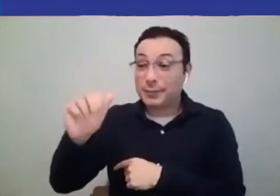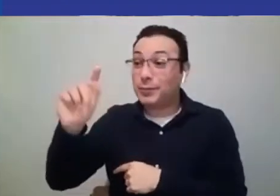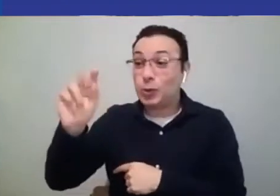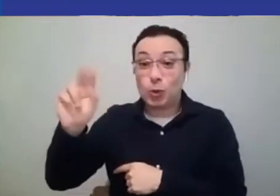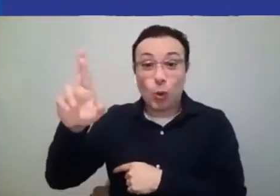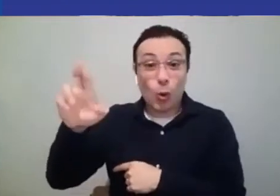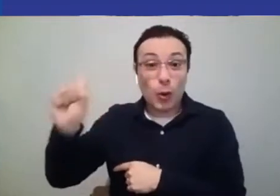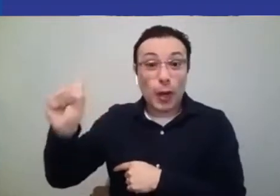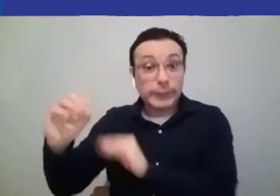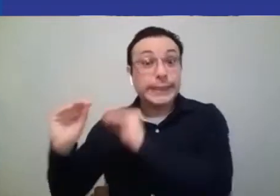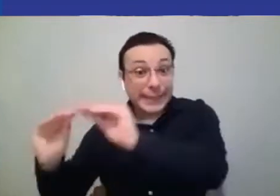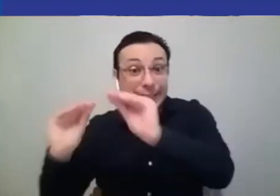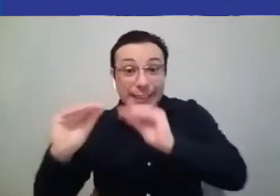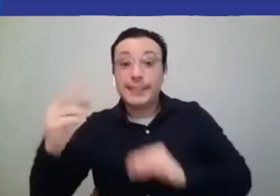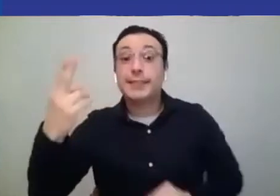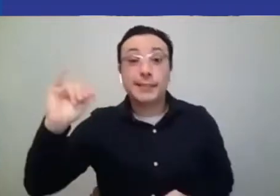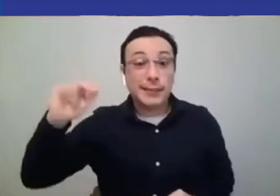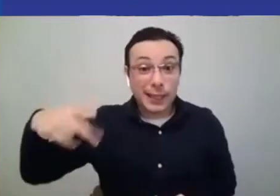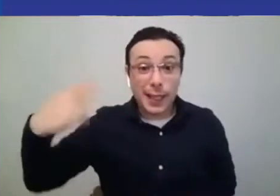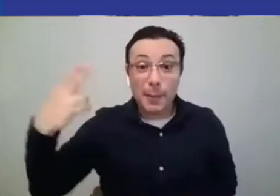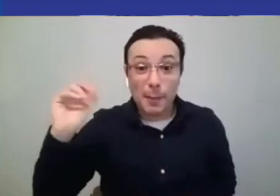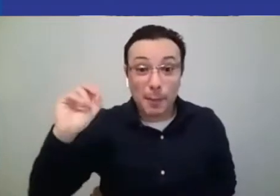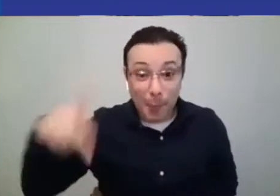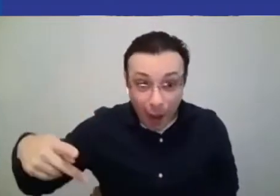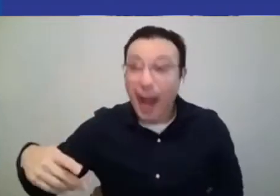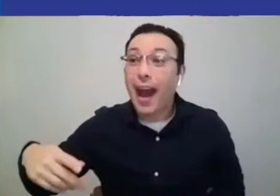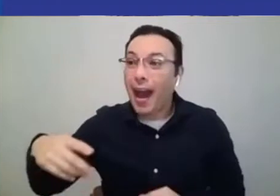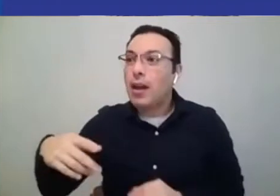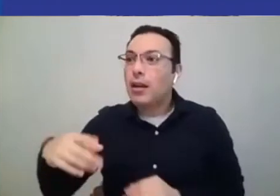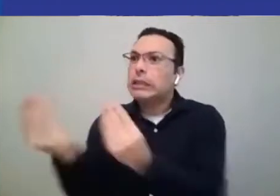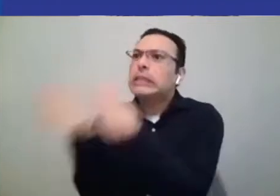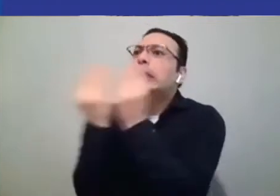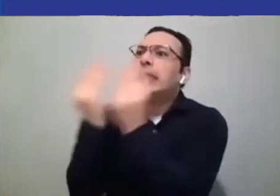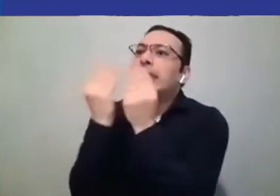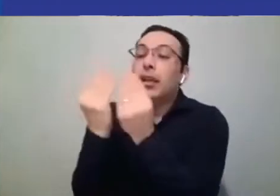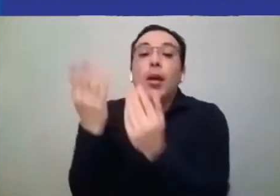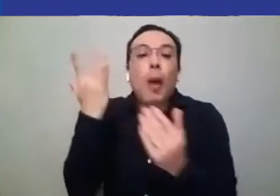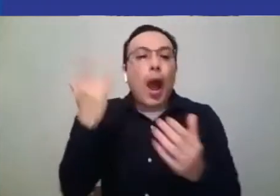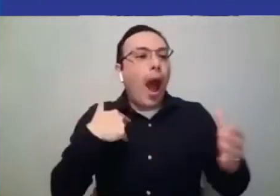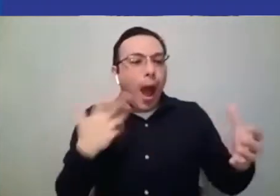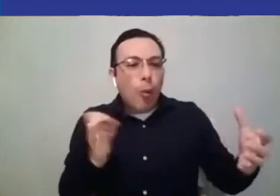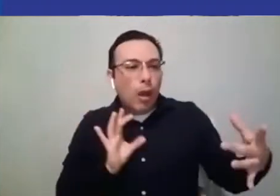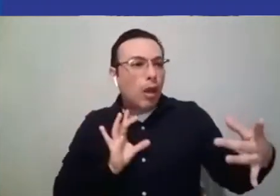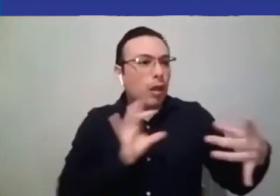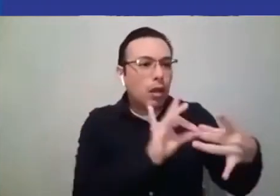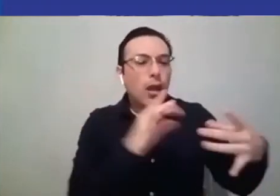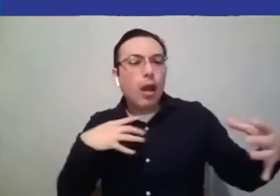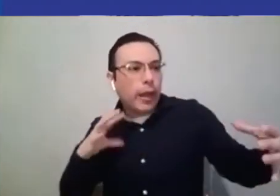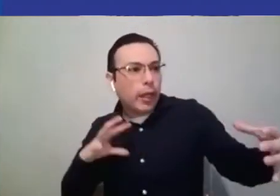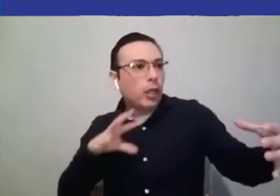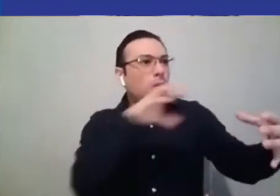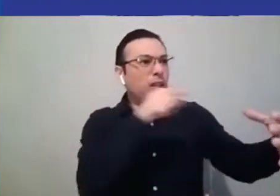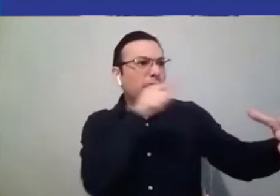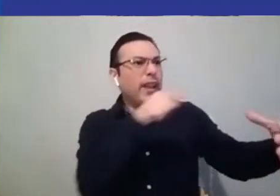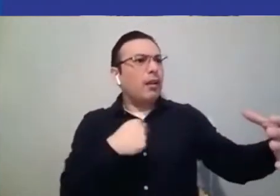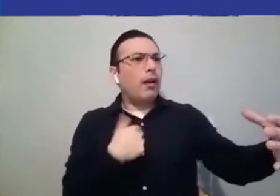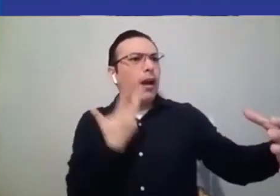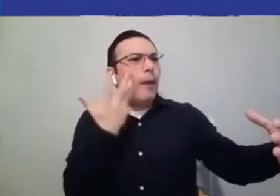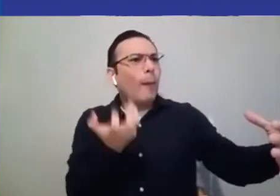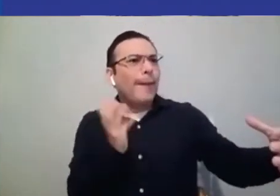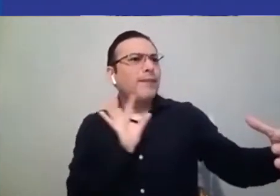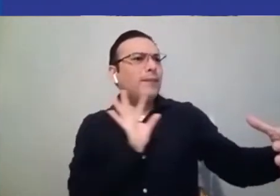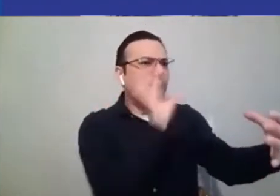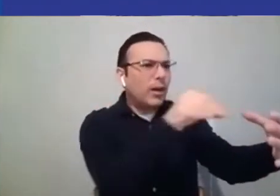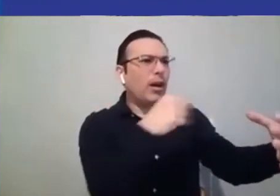hop classes back then in the early 90s. So because I wanted to feel like I belonged to something, whatever